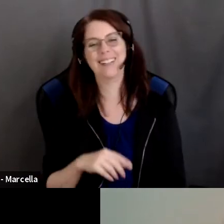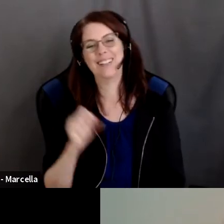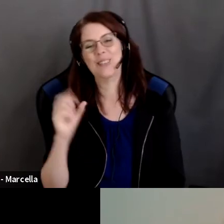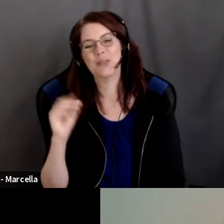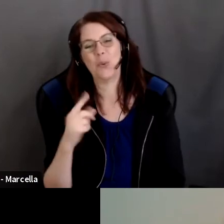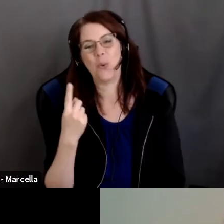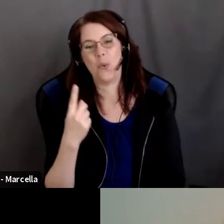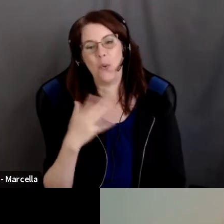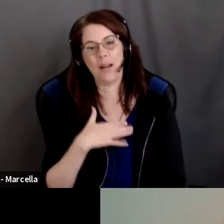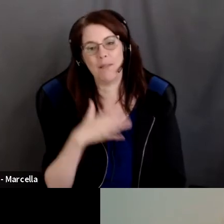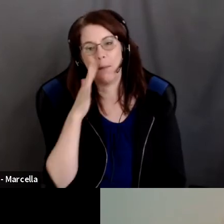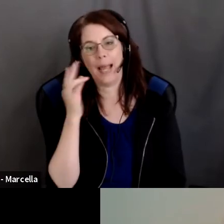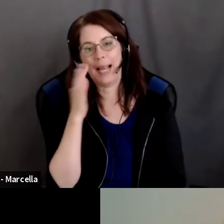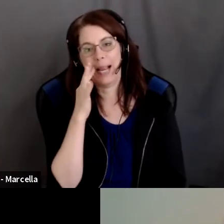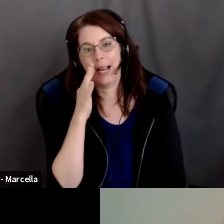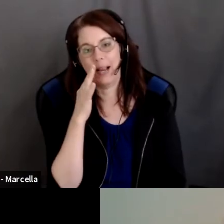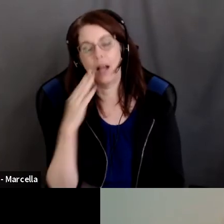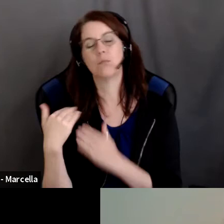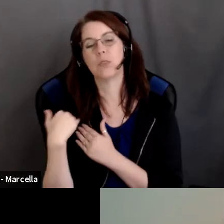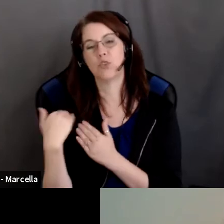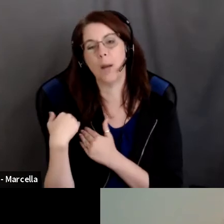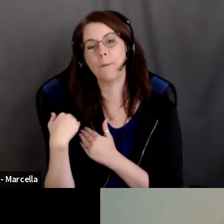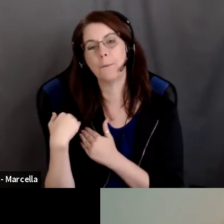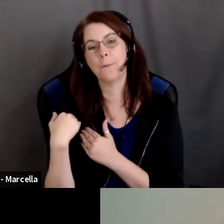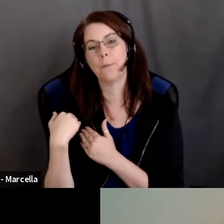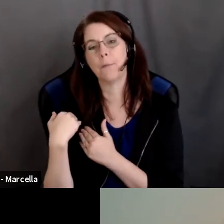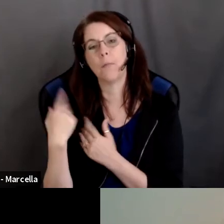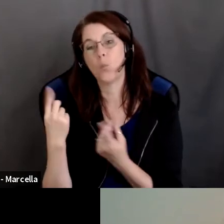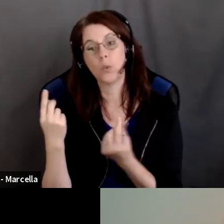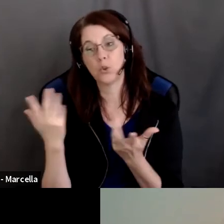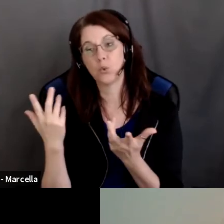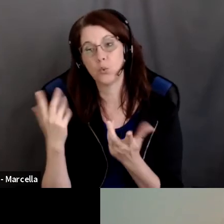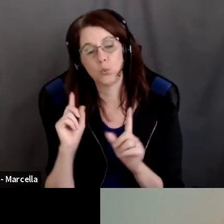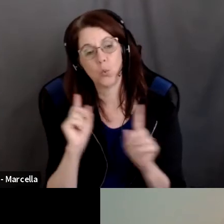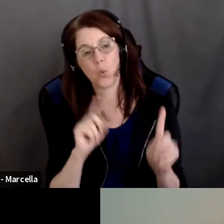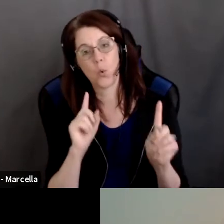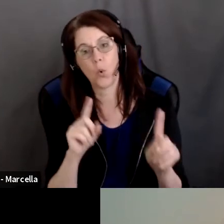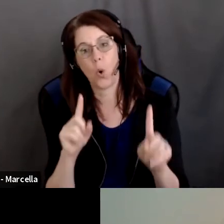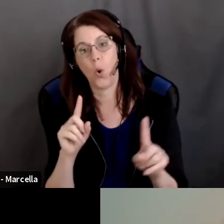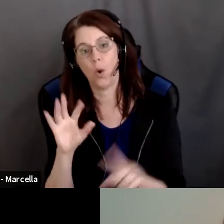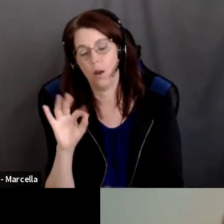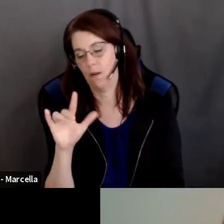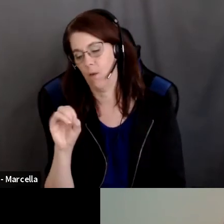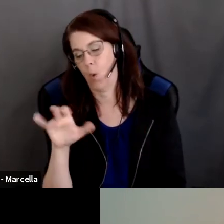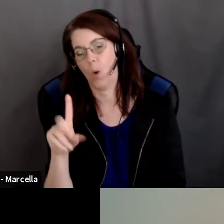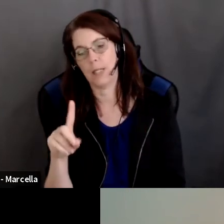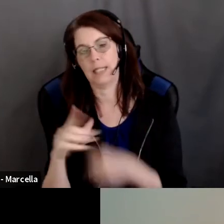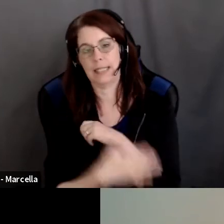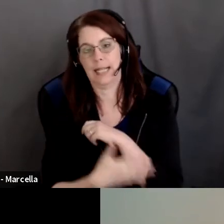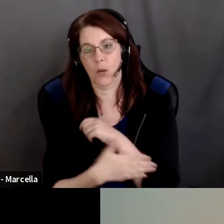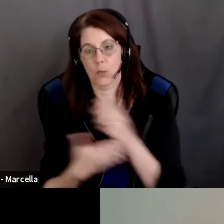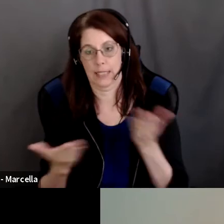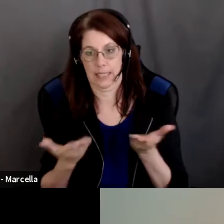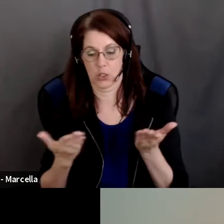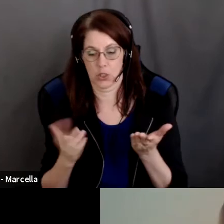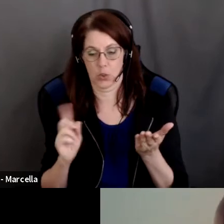one of my tasks was to go around just Floyd County here where we live